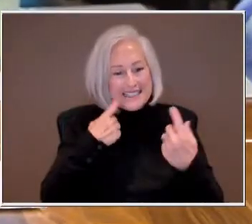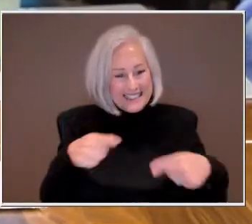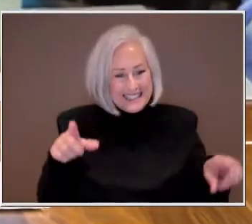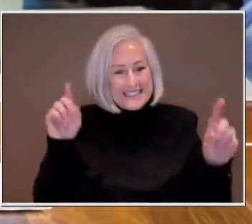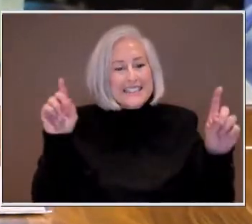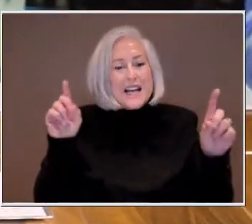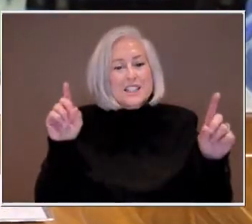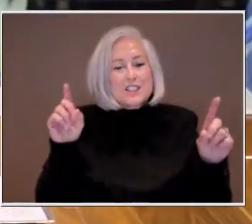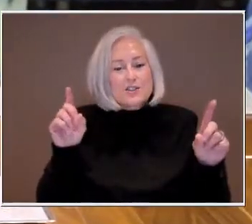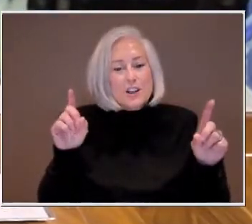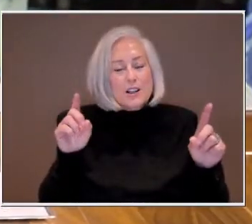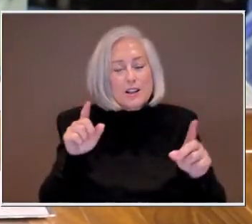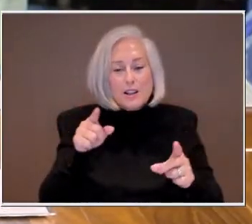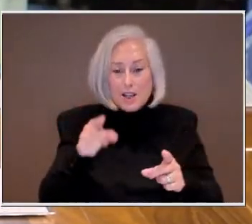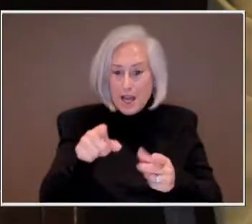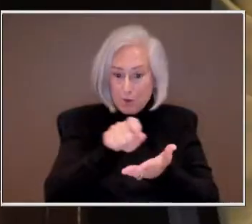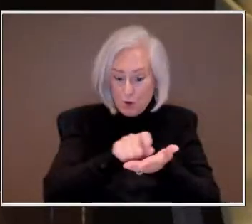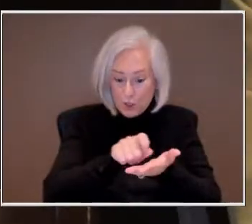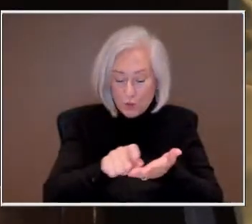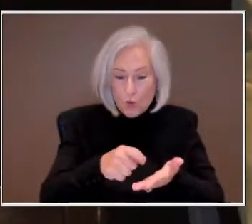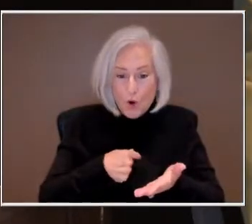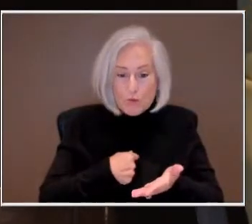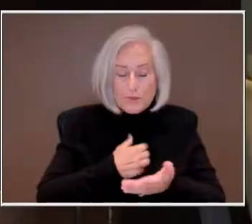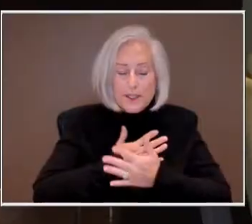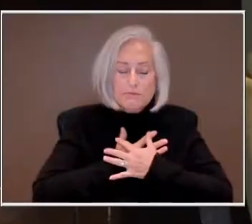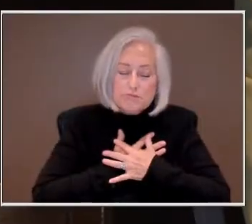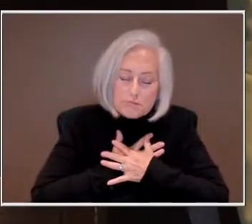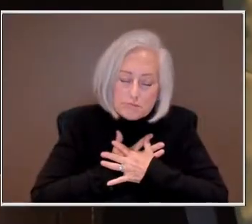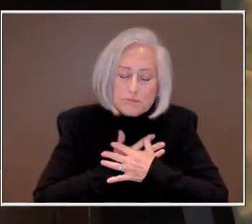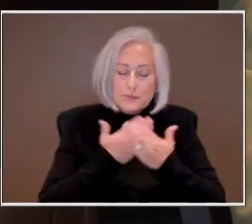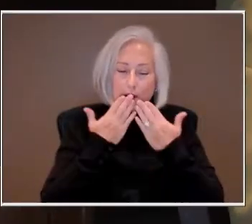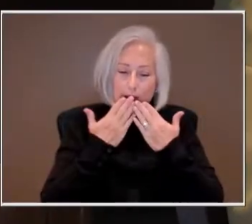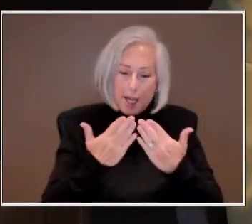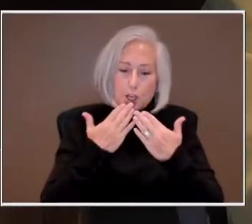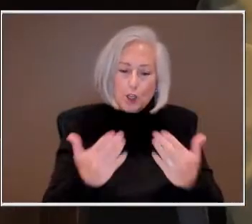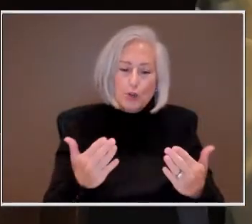you wrote me really was a gift. And so I really thank you that